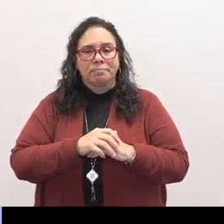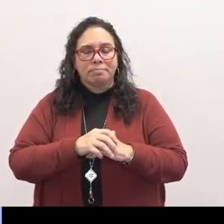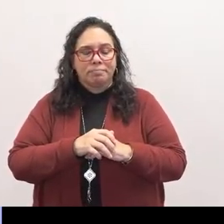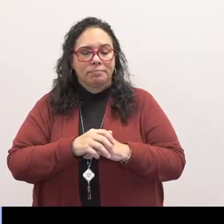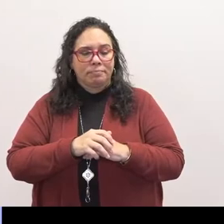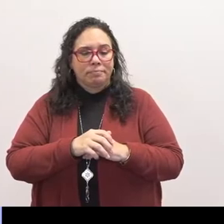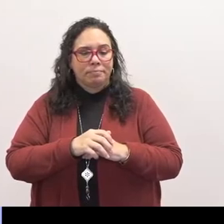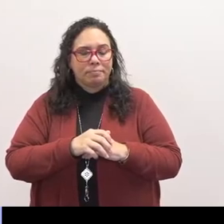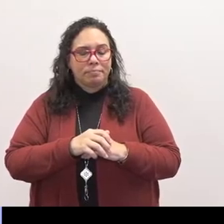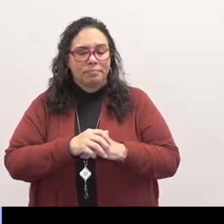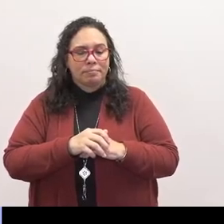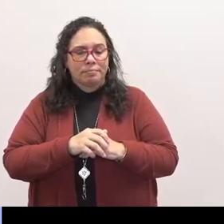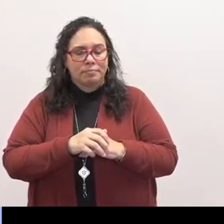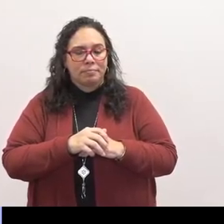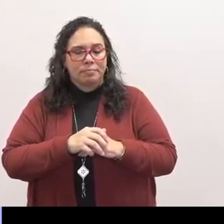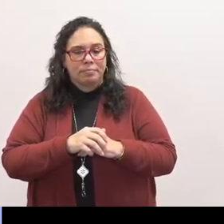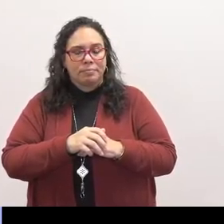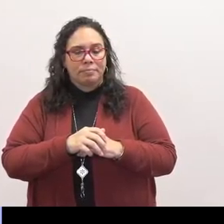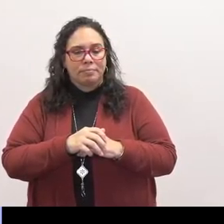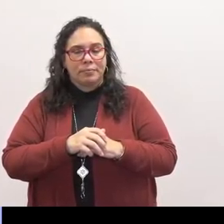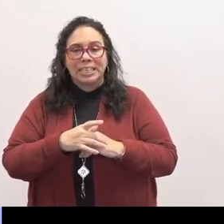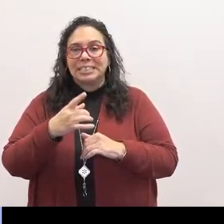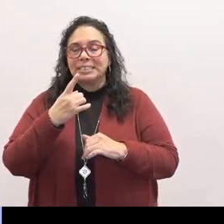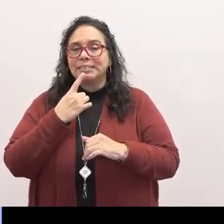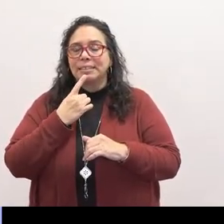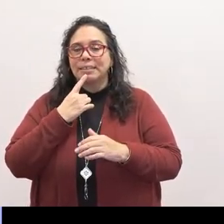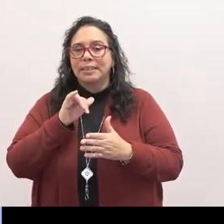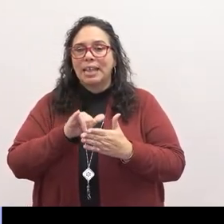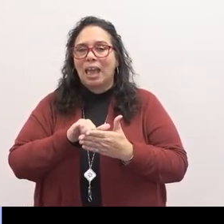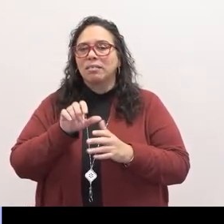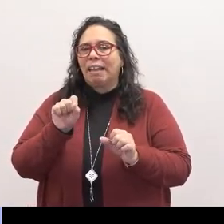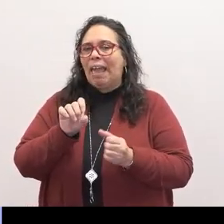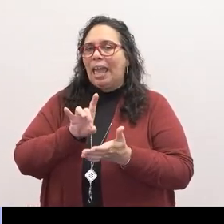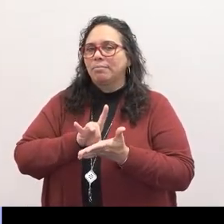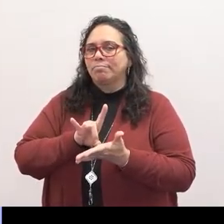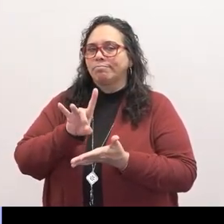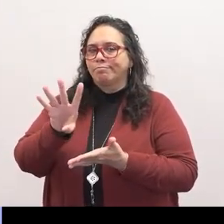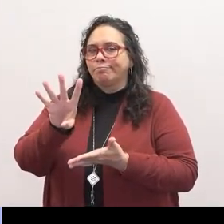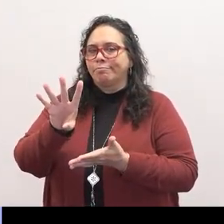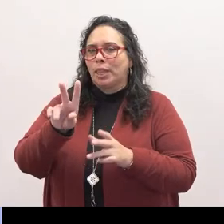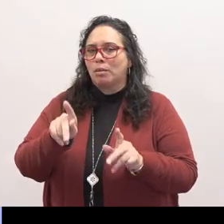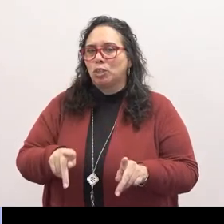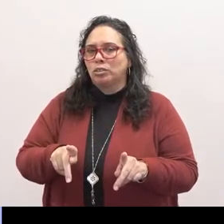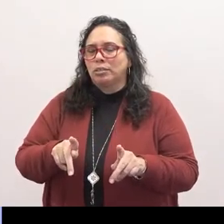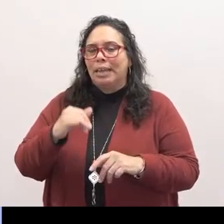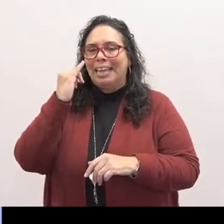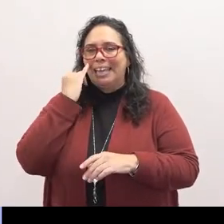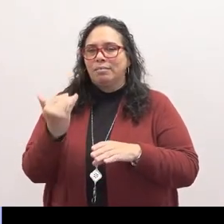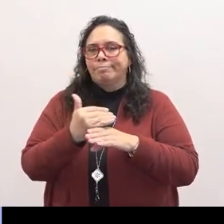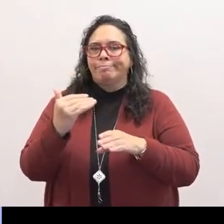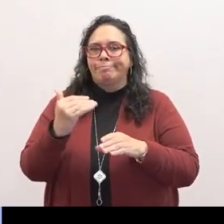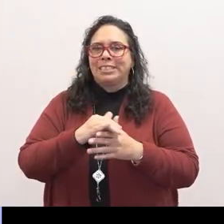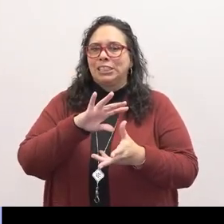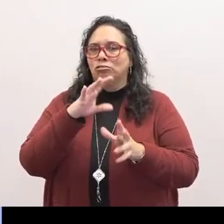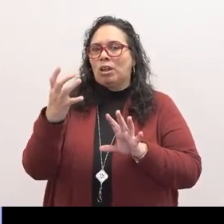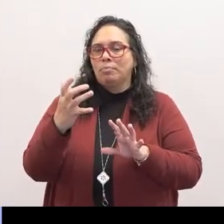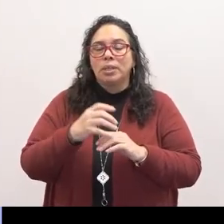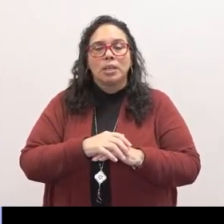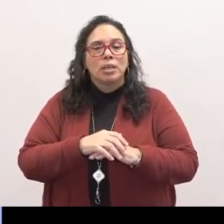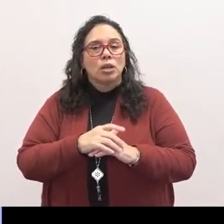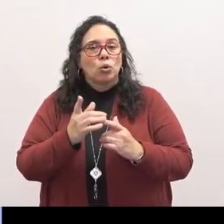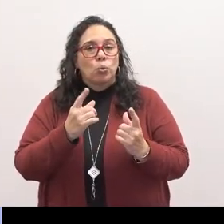and it says that we can kick disruptive speakers out. Typically what you need to do,